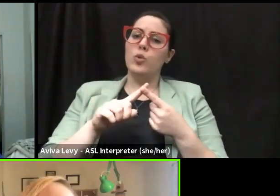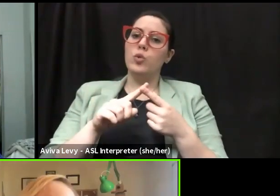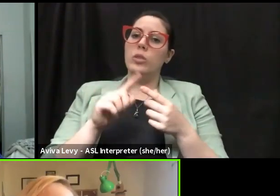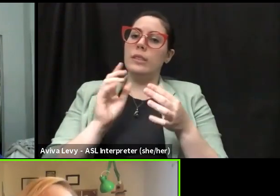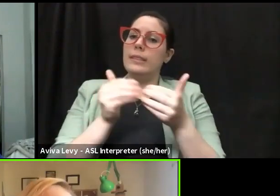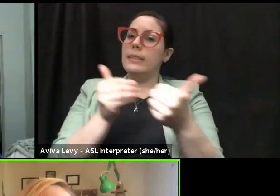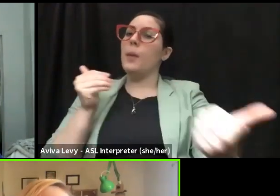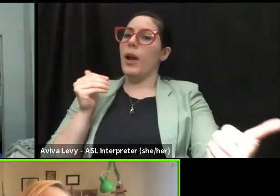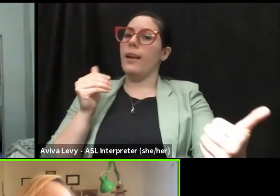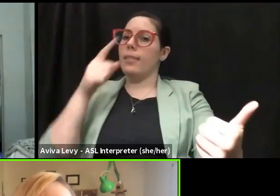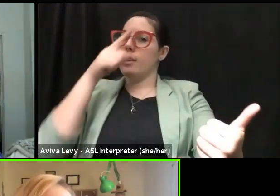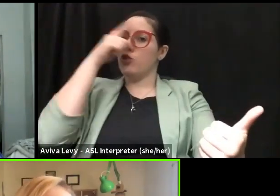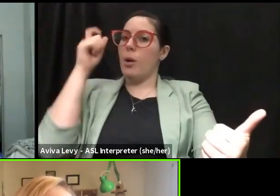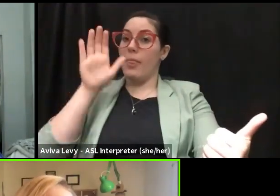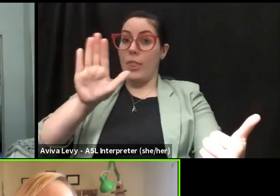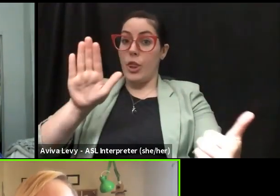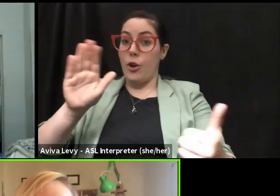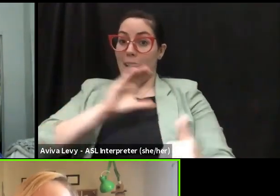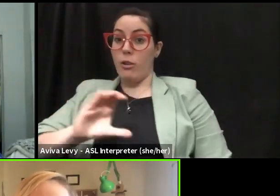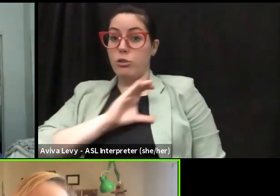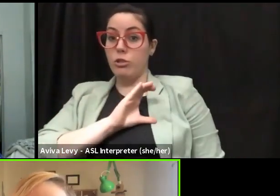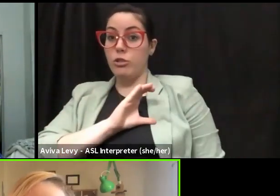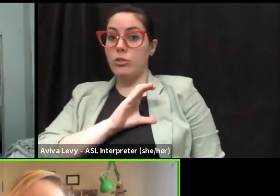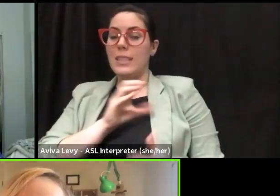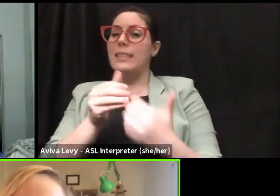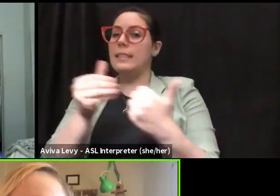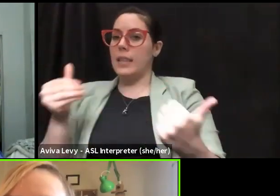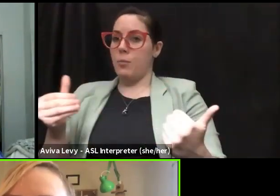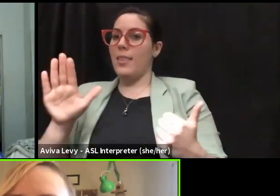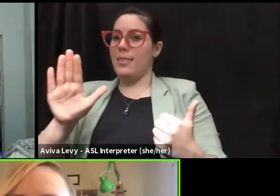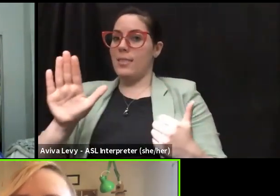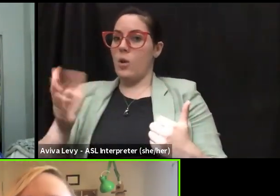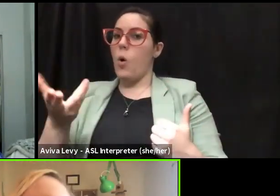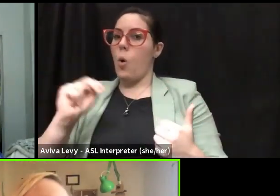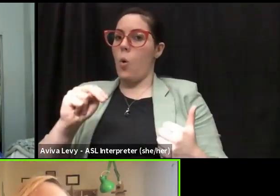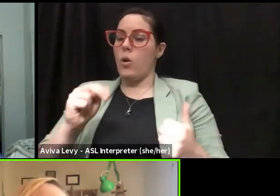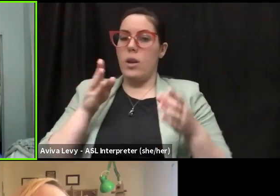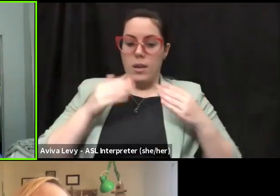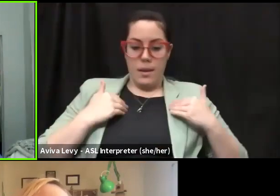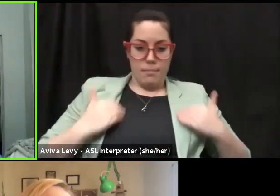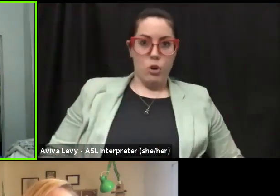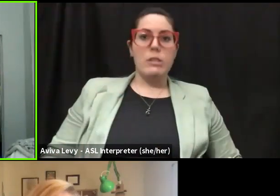characters into their personal bodies and into their home spaces.